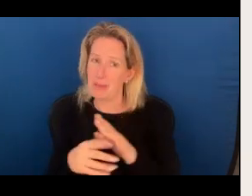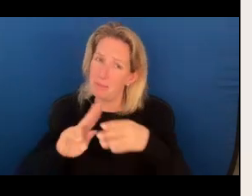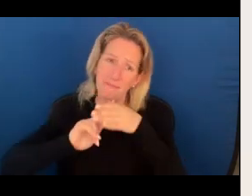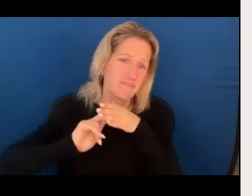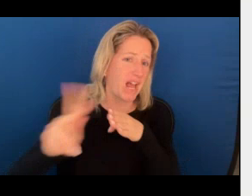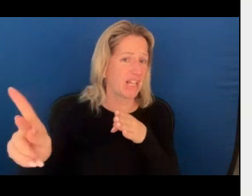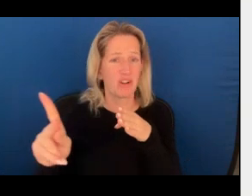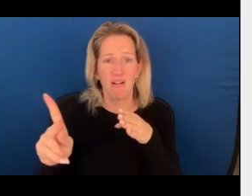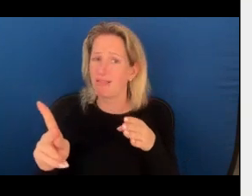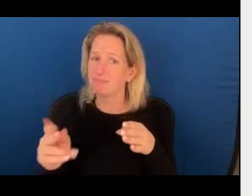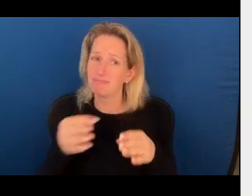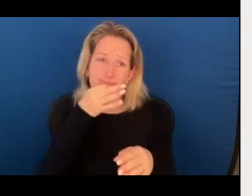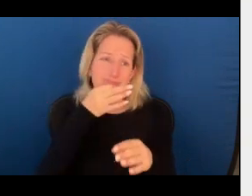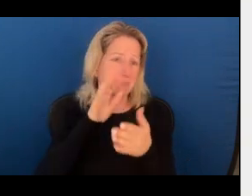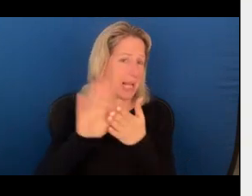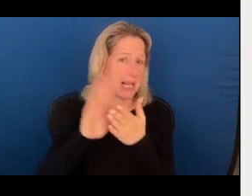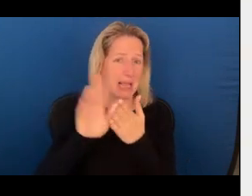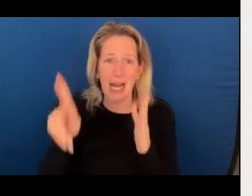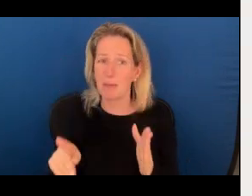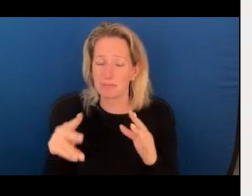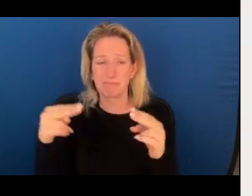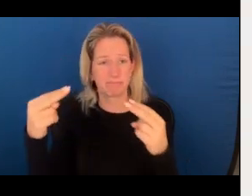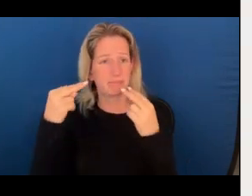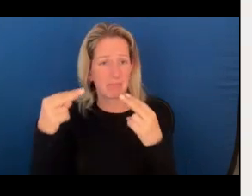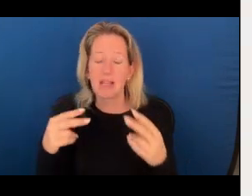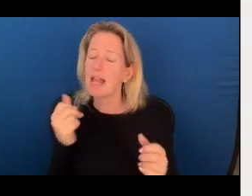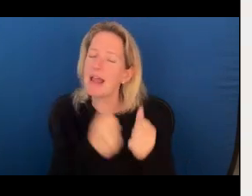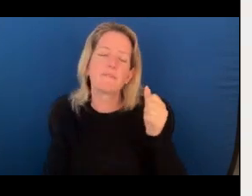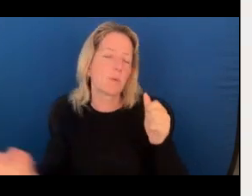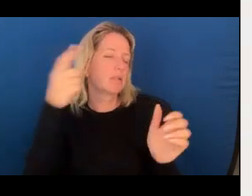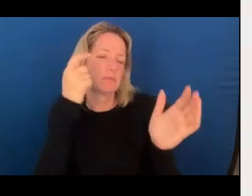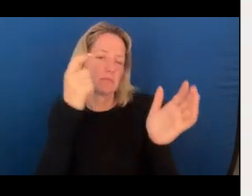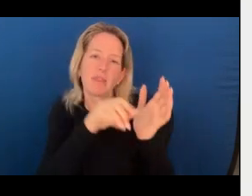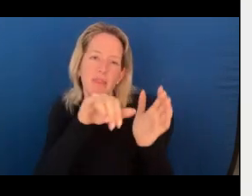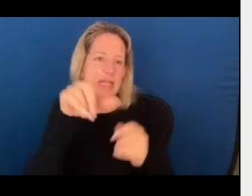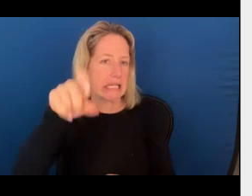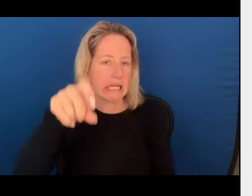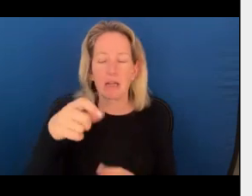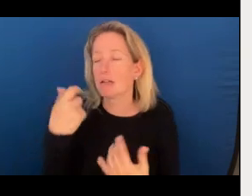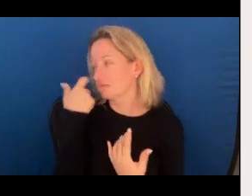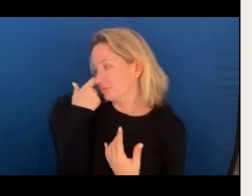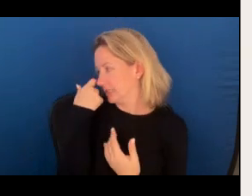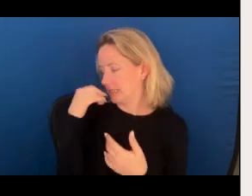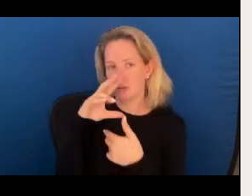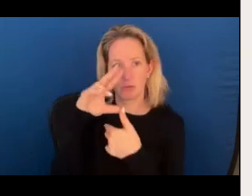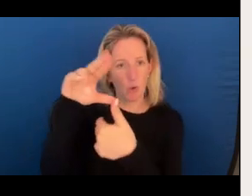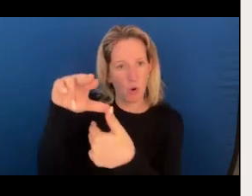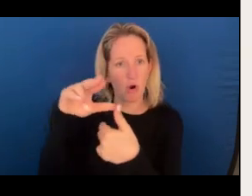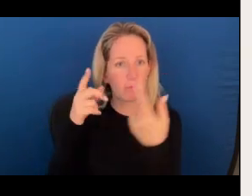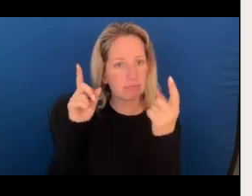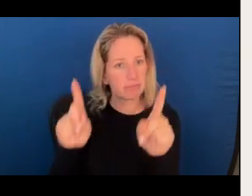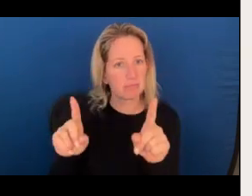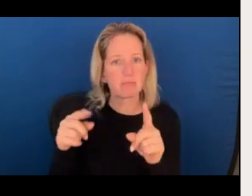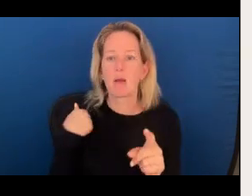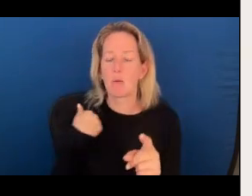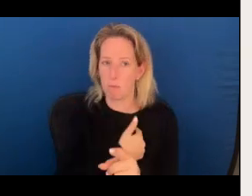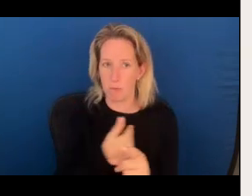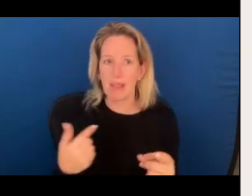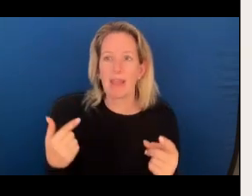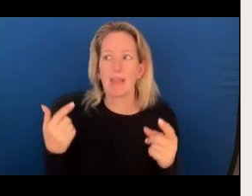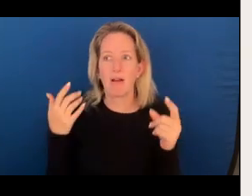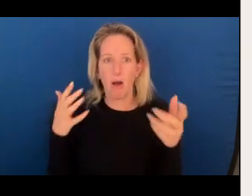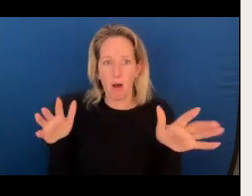And so, and everybody sees the need. That's the good thing, because when this last storm came, we actually had people were